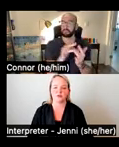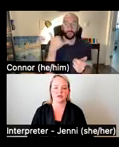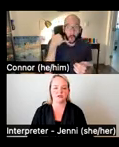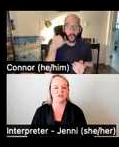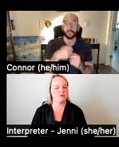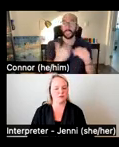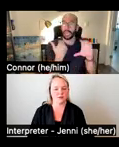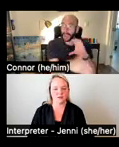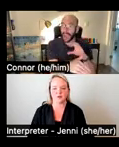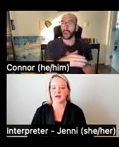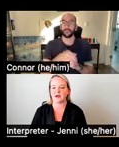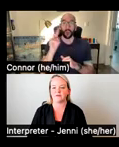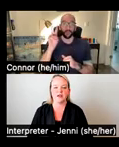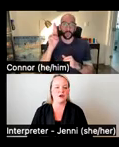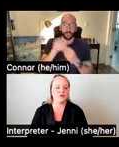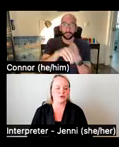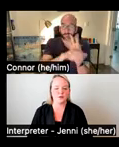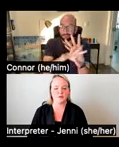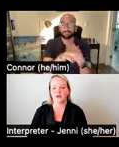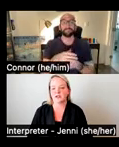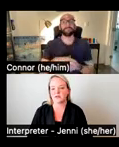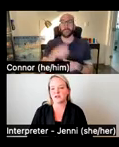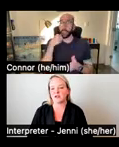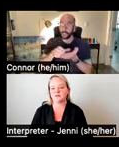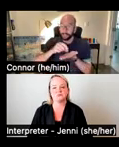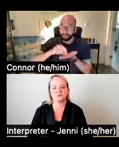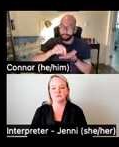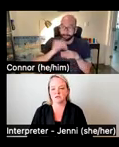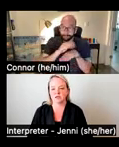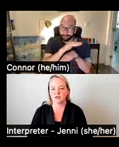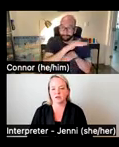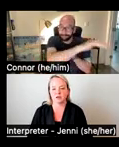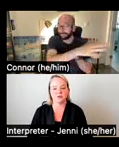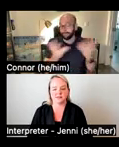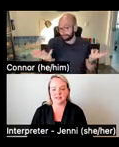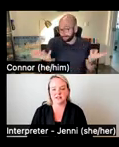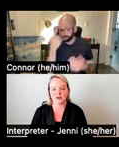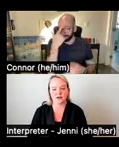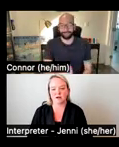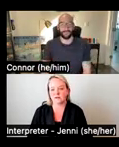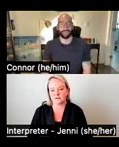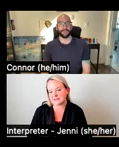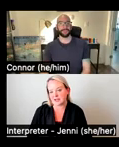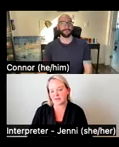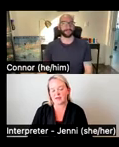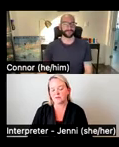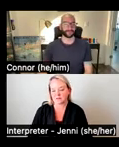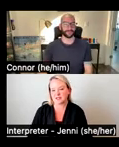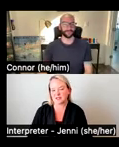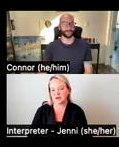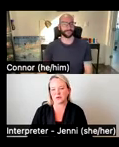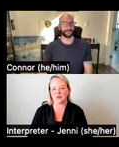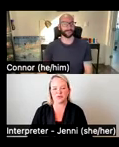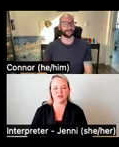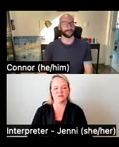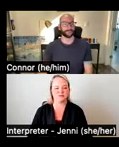to be reached. Maybe you have phone number, email. No, send a letter off, snail mail, up to